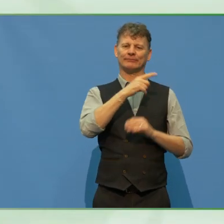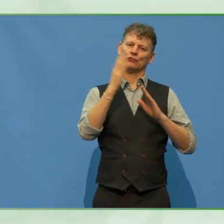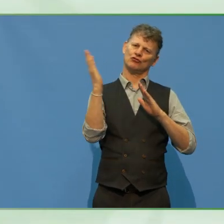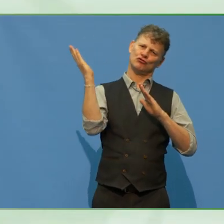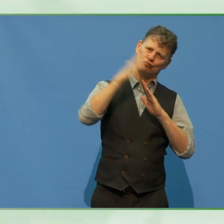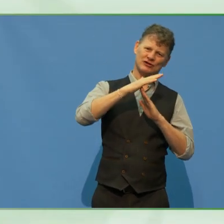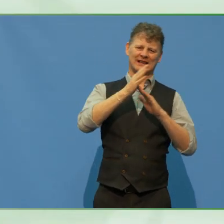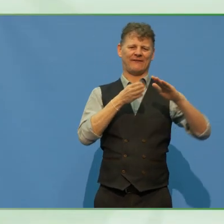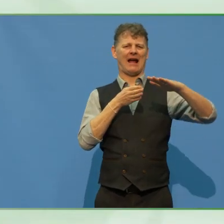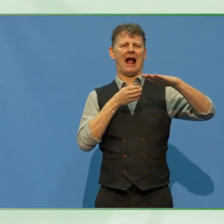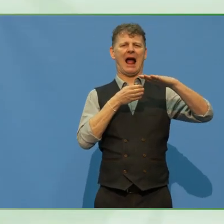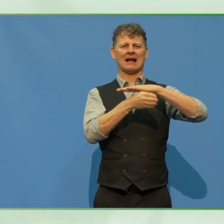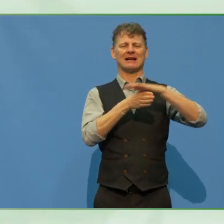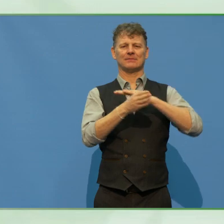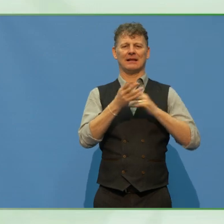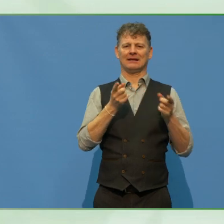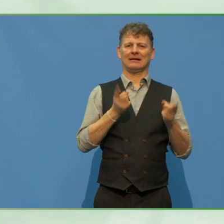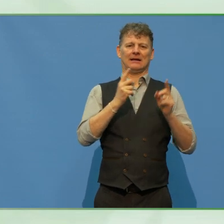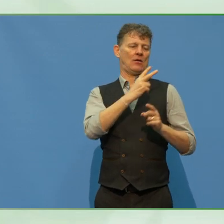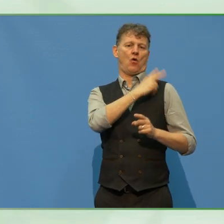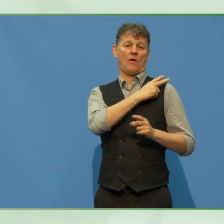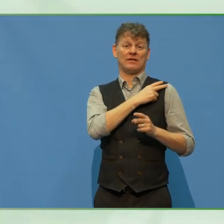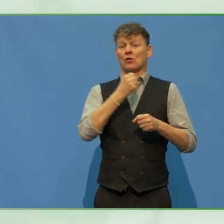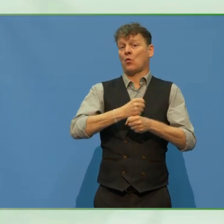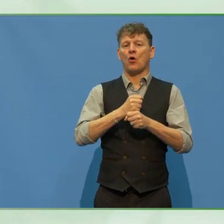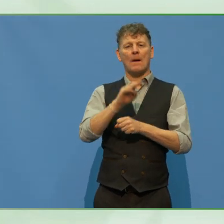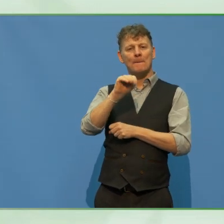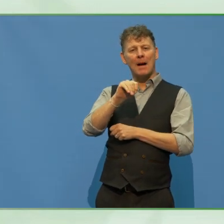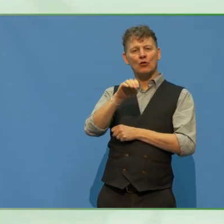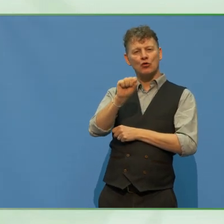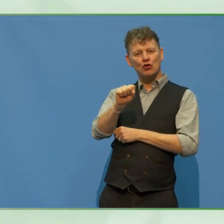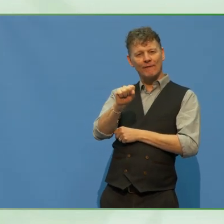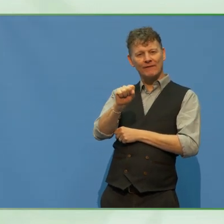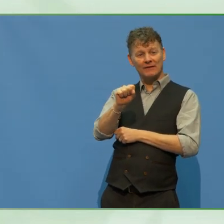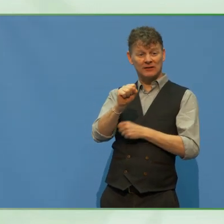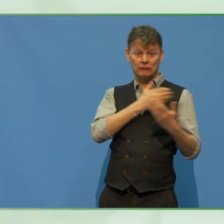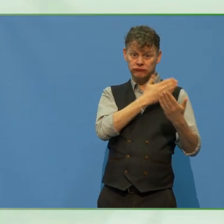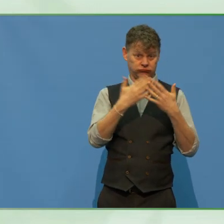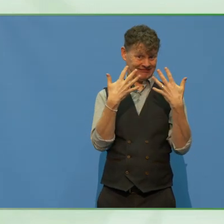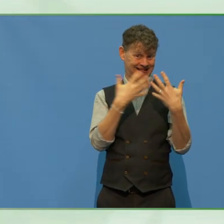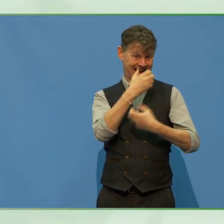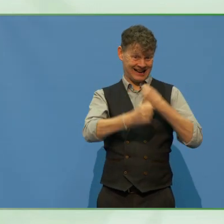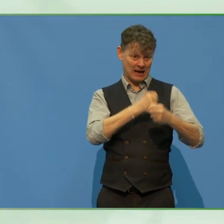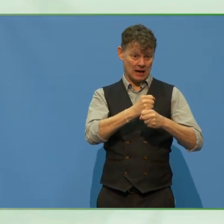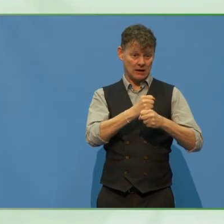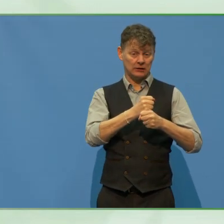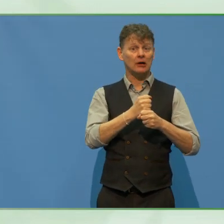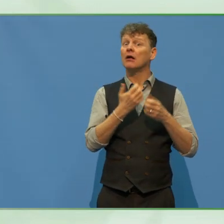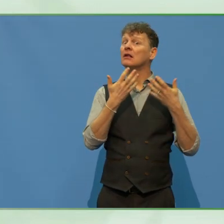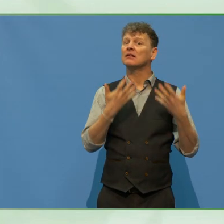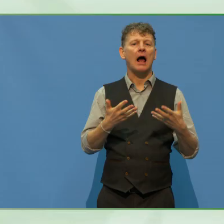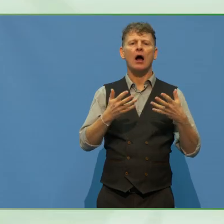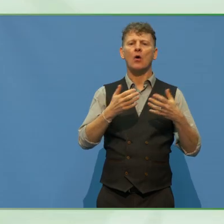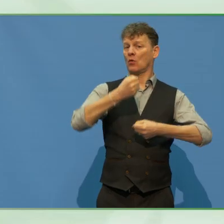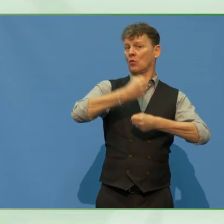Officer at Microsoft for over 10 years. But in case it's news to you, Jenny now has a new title. She is